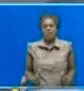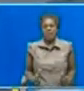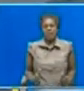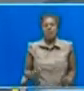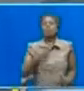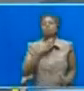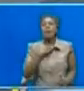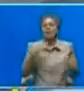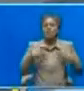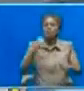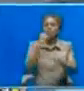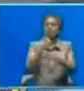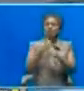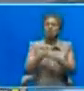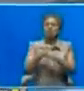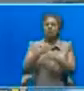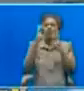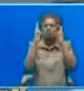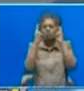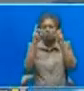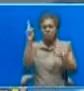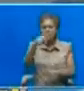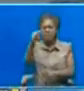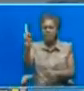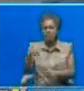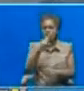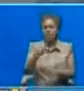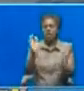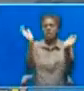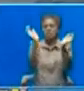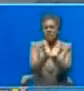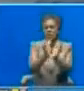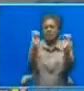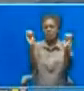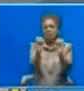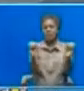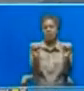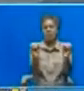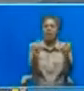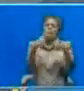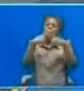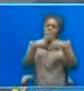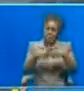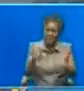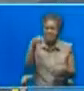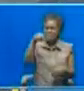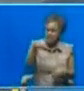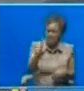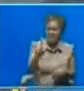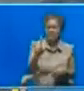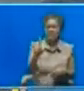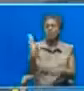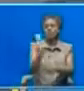Sitaki watu kufanya madhambi bila kuwajibika. Lakini wameifanya